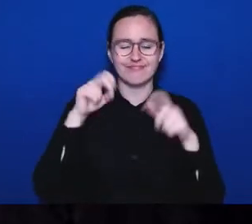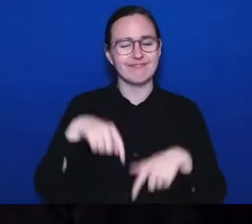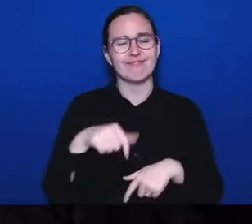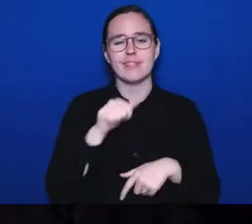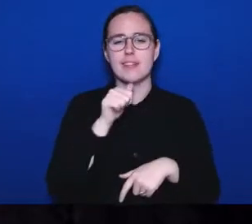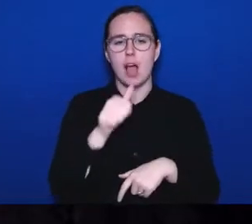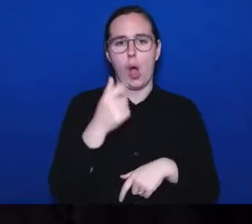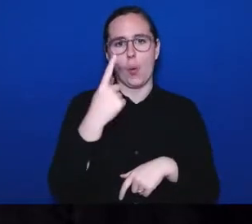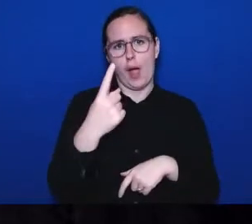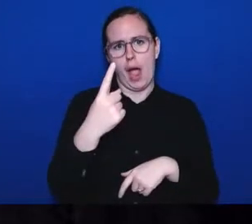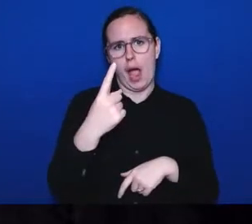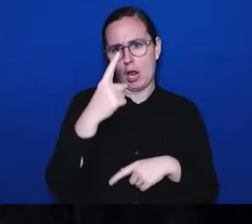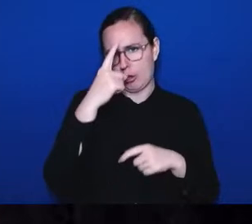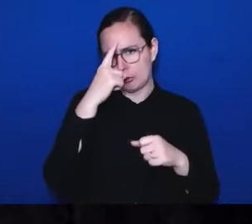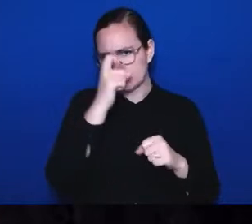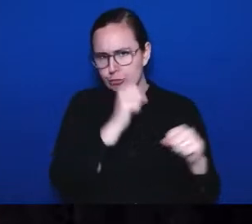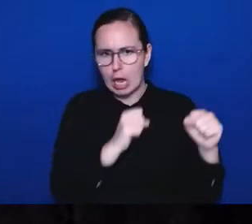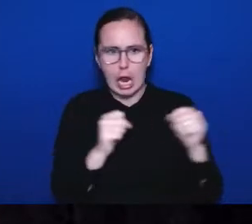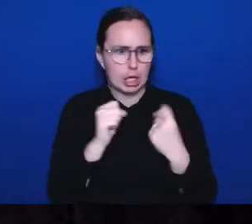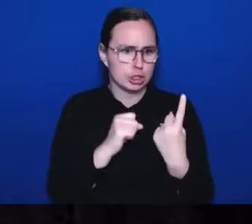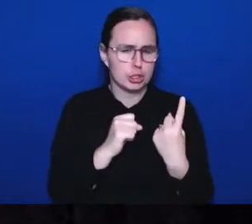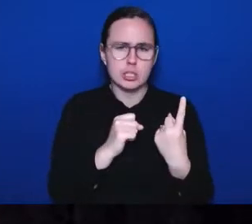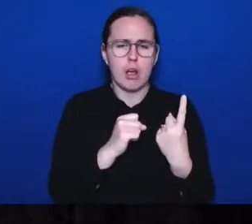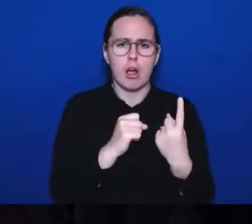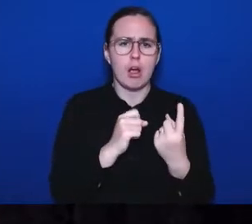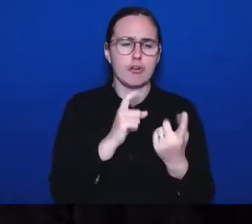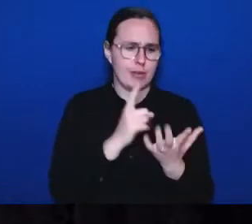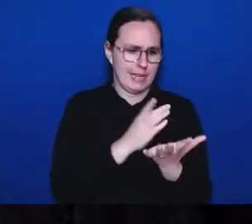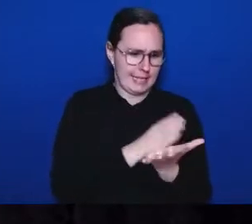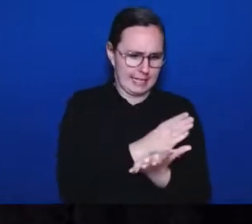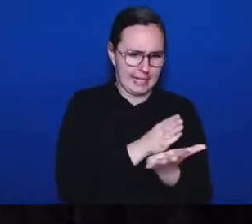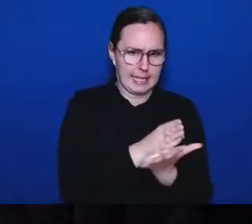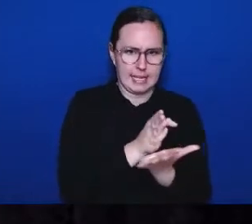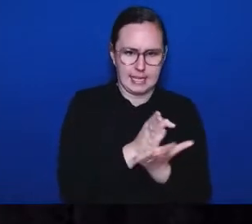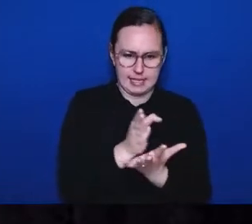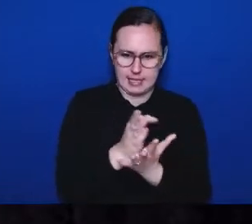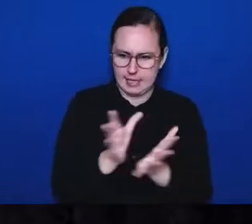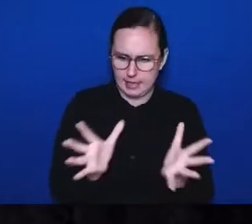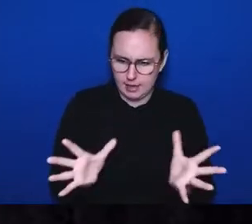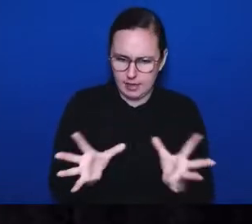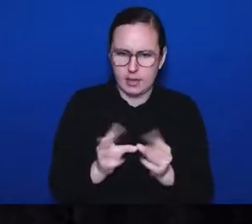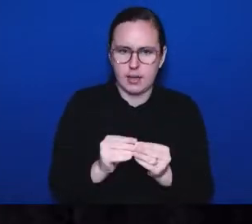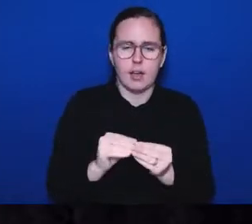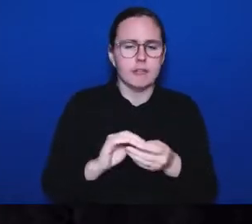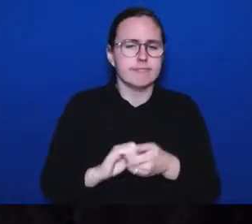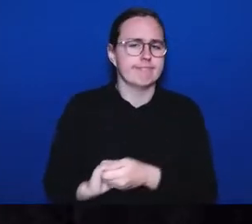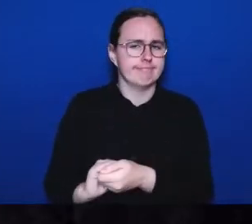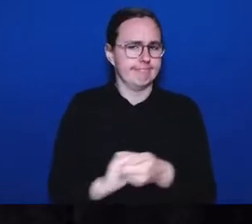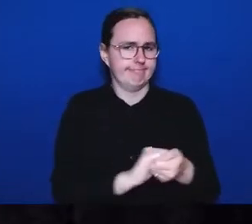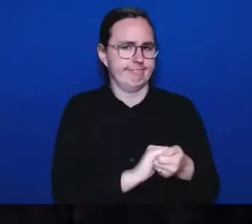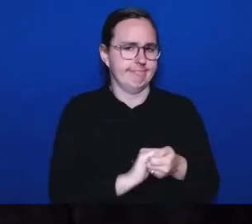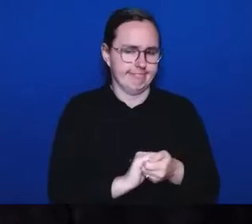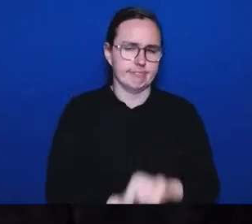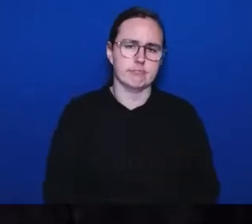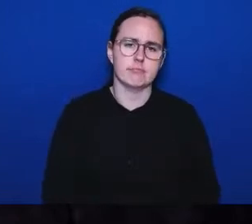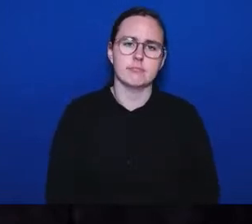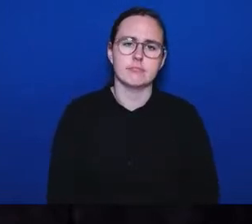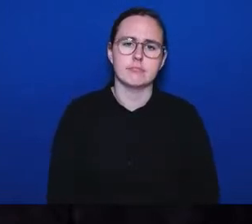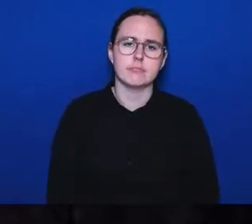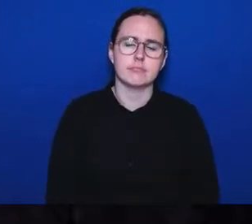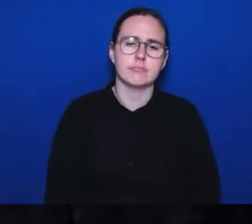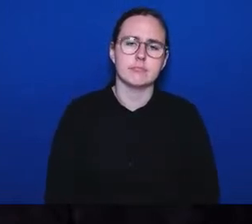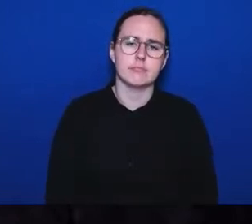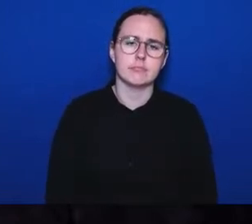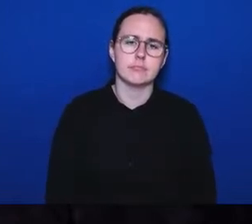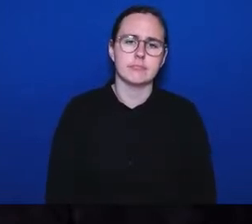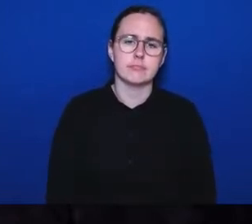that. Richard, did you have a follow-up? I do. One of the big challenges, obviously, is about regionality. You